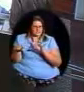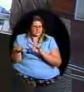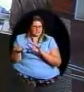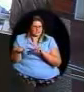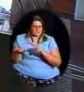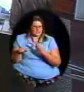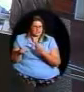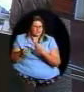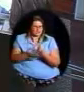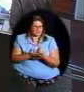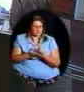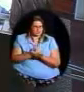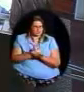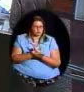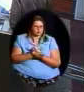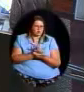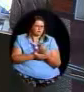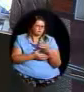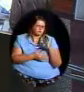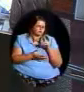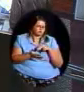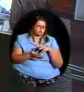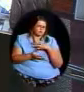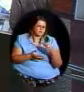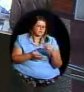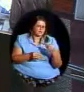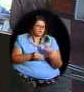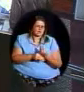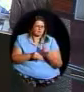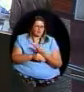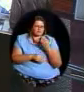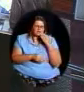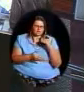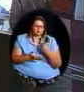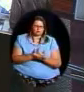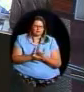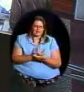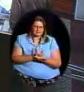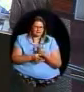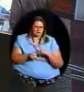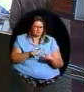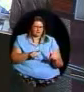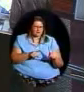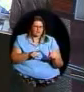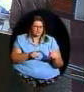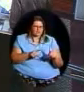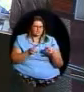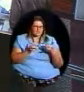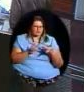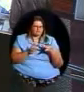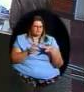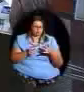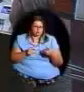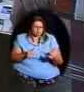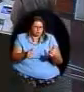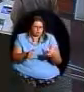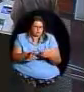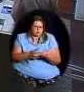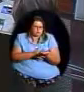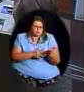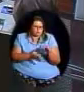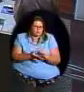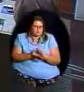and math, and even more. And I know it says preliminary, but I hate for us to rush very quickly over this page when